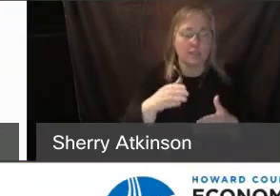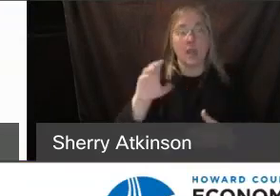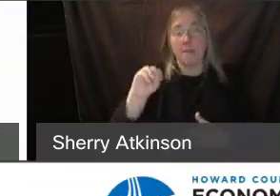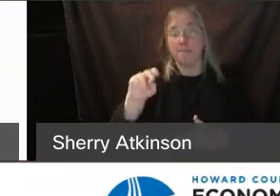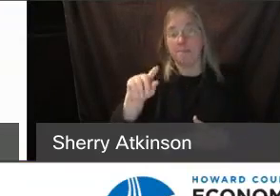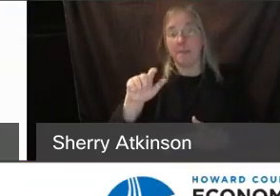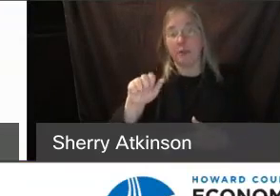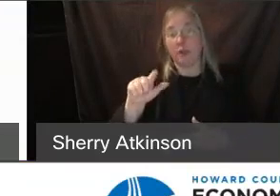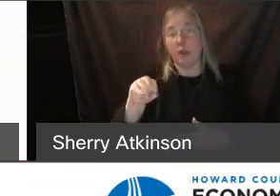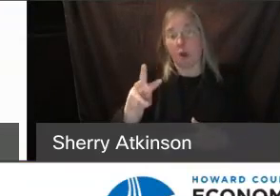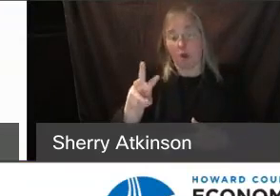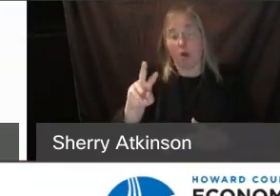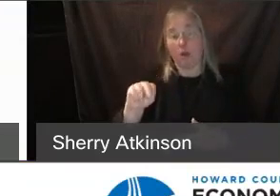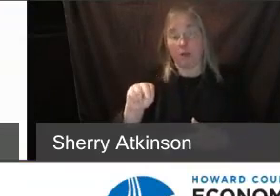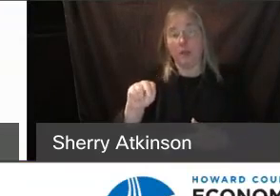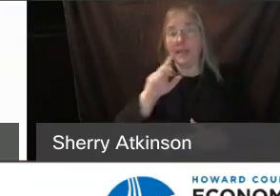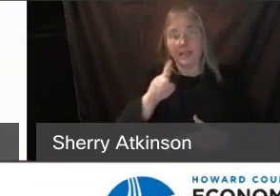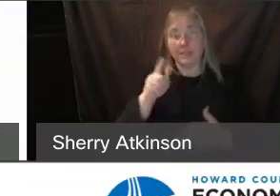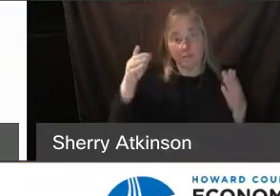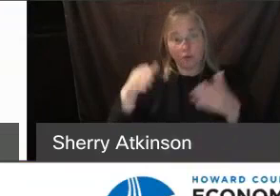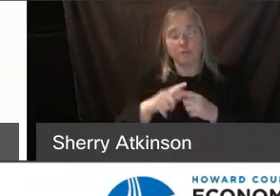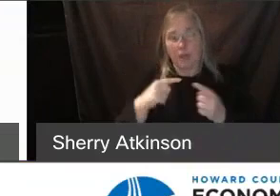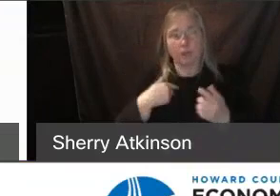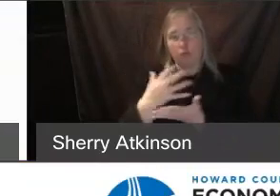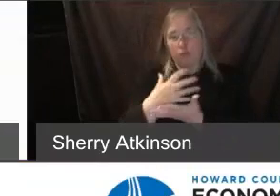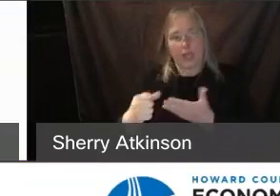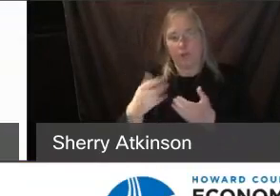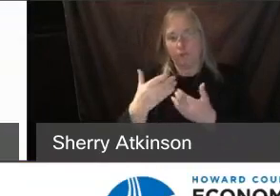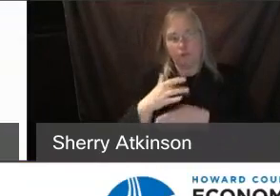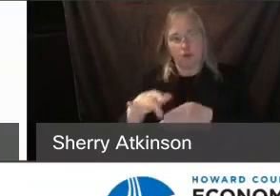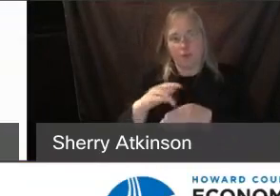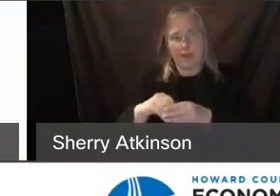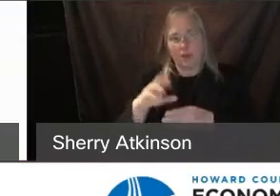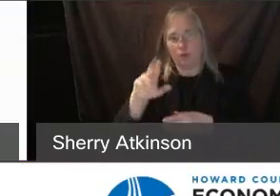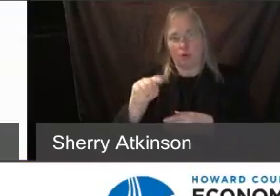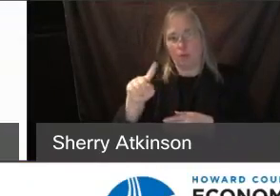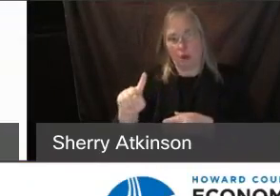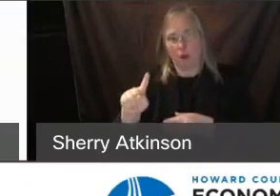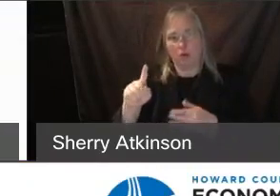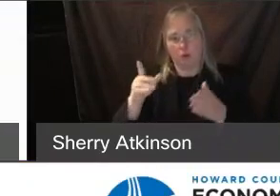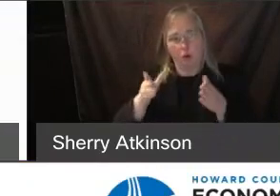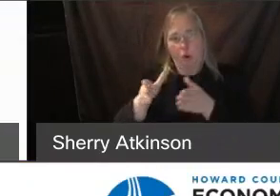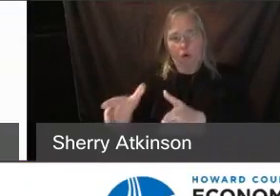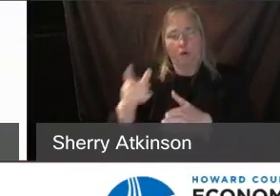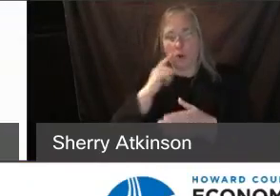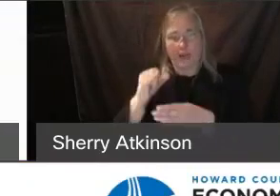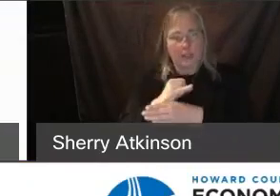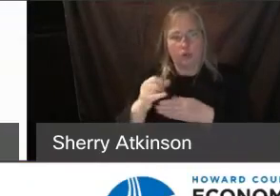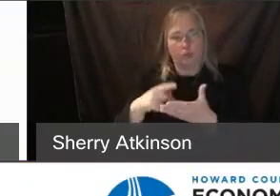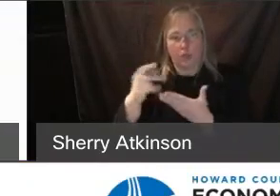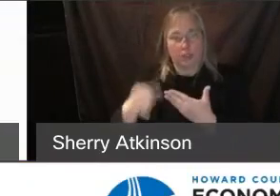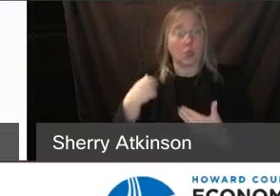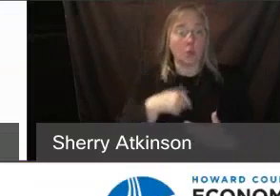of room in the Route 1 corridor. Obviously, for our industrial projects, we see Gateway as an